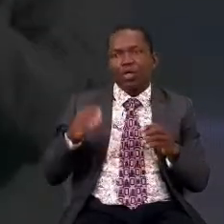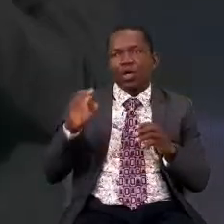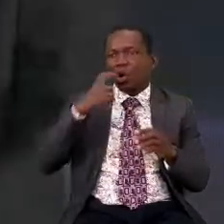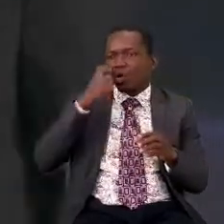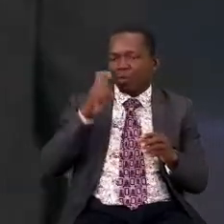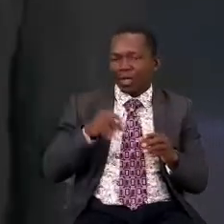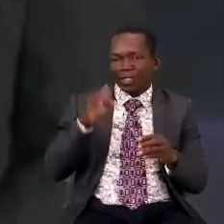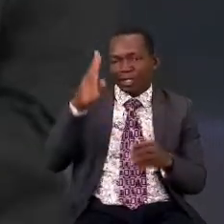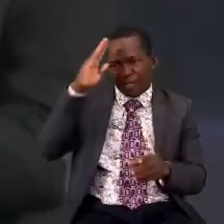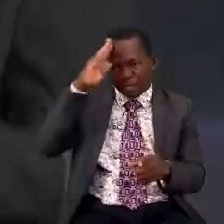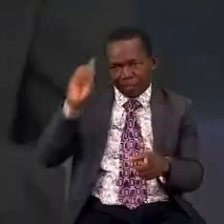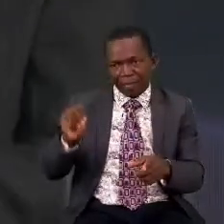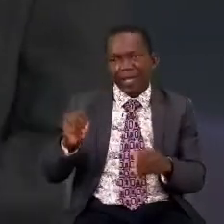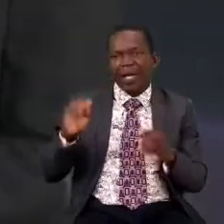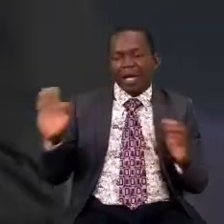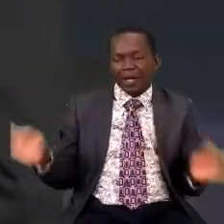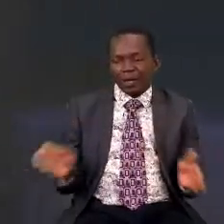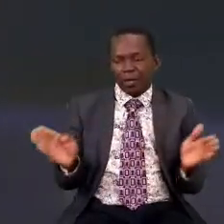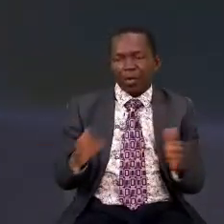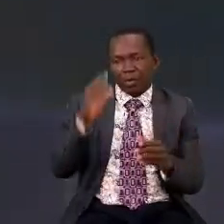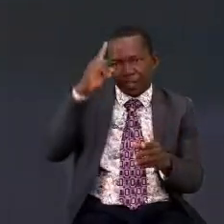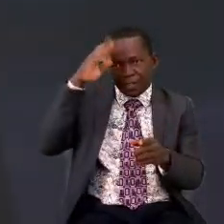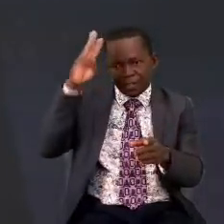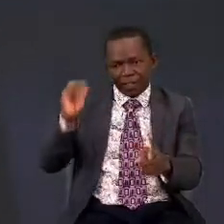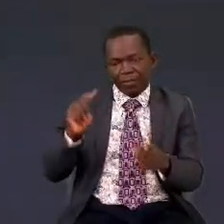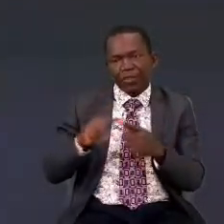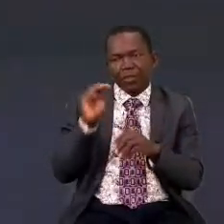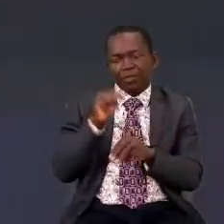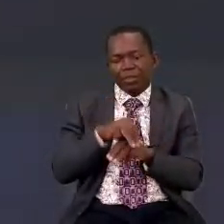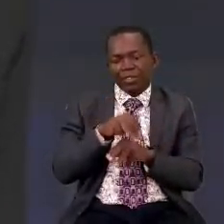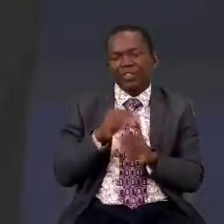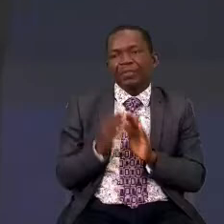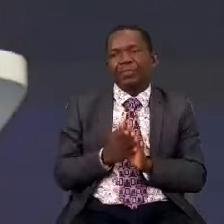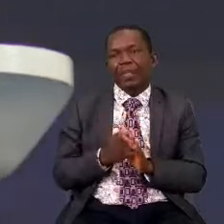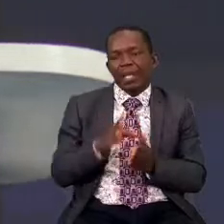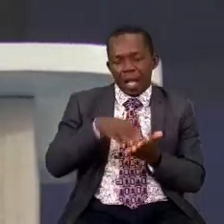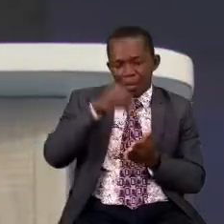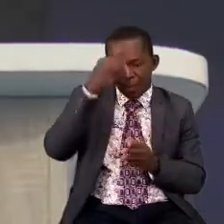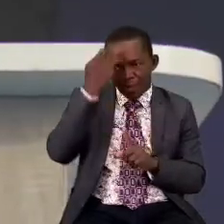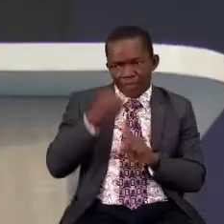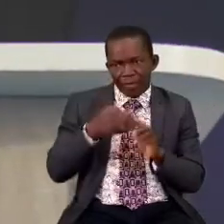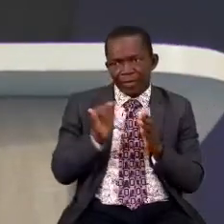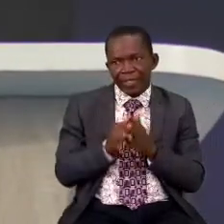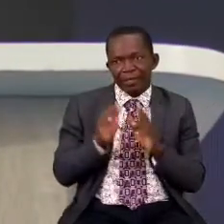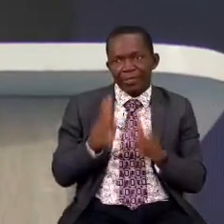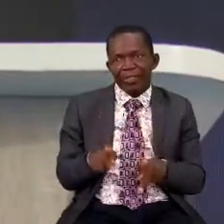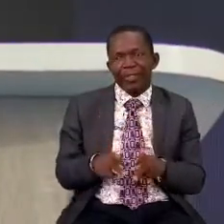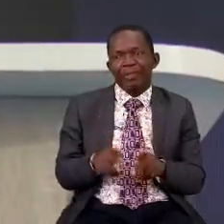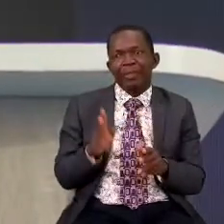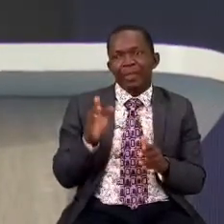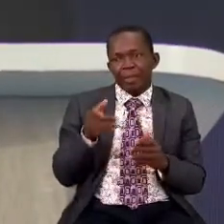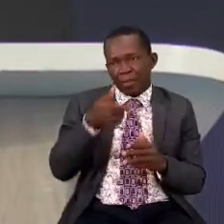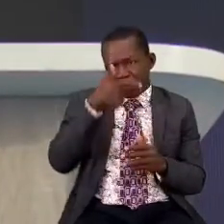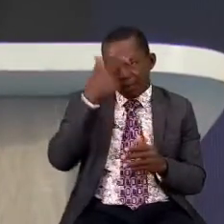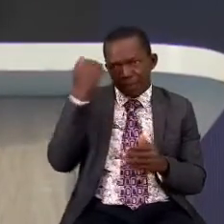why, because the New Testament says all those things that were written aforetime, before this time, before